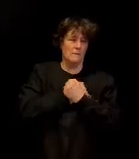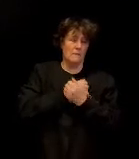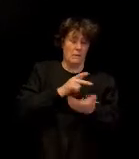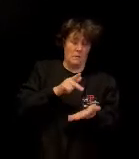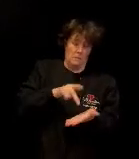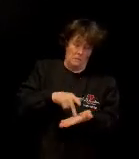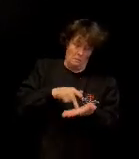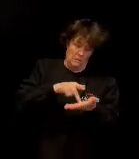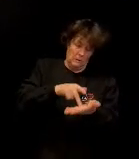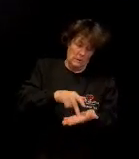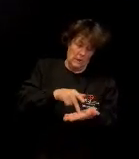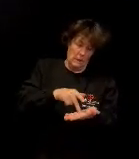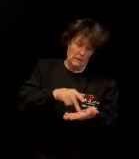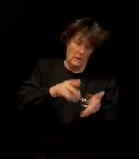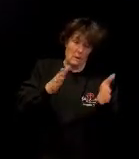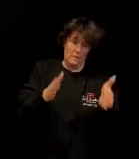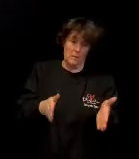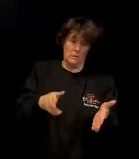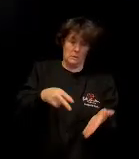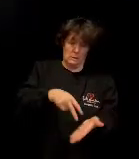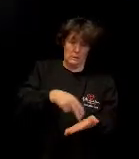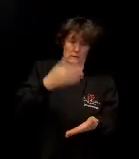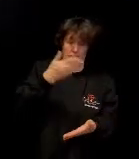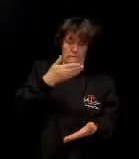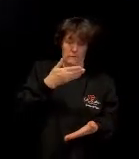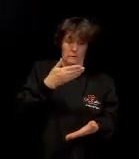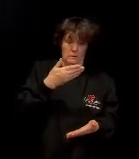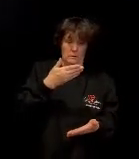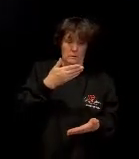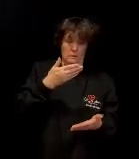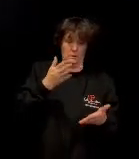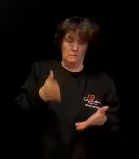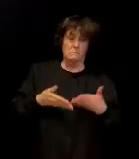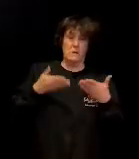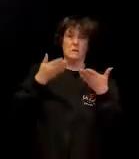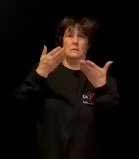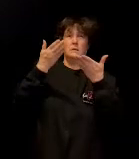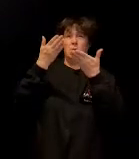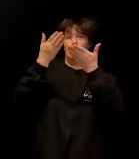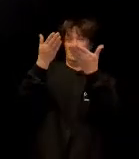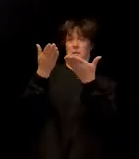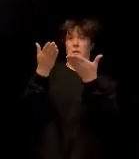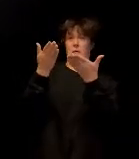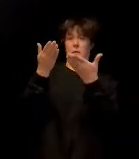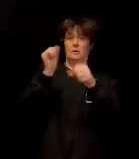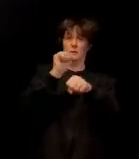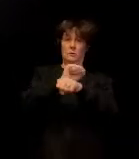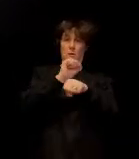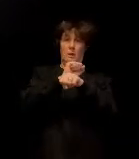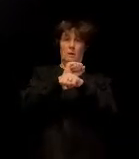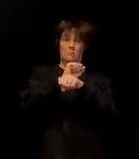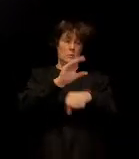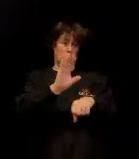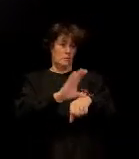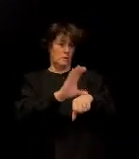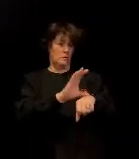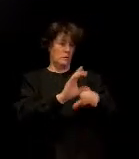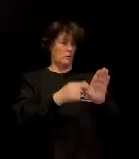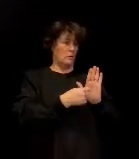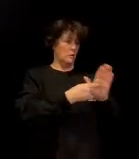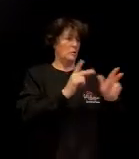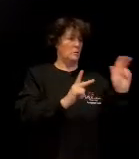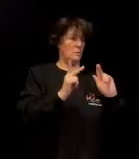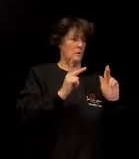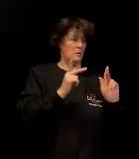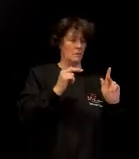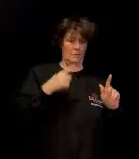to dedicated to yourself, to the Lord. Be dedicated to your church. Be dedicated to your job. Show them that we are